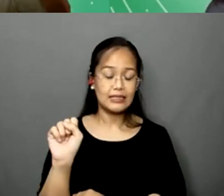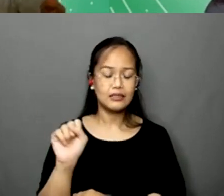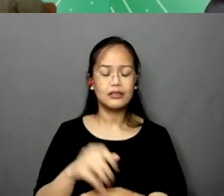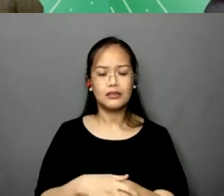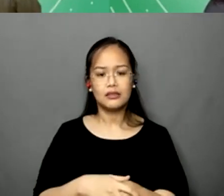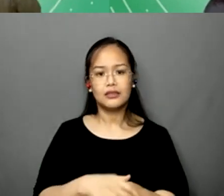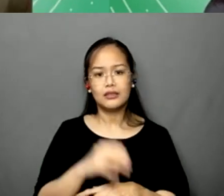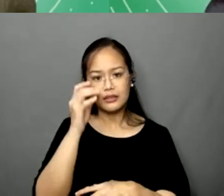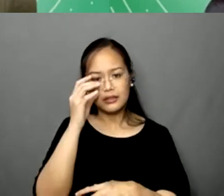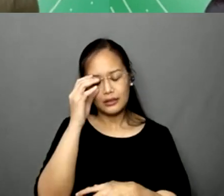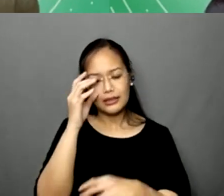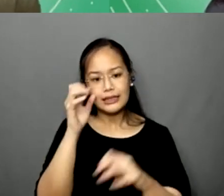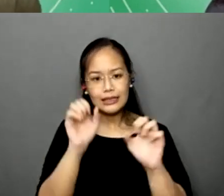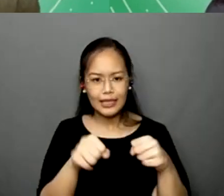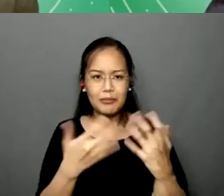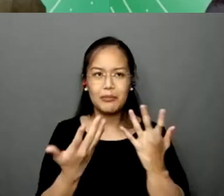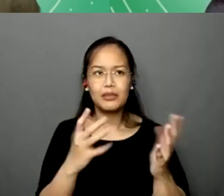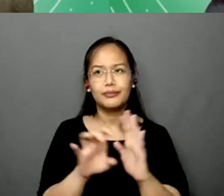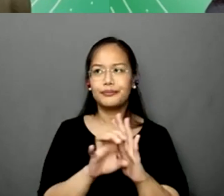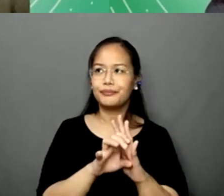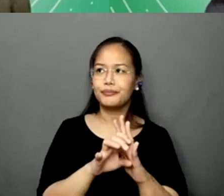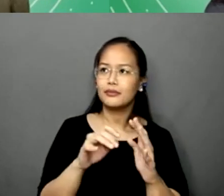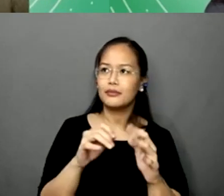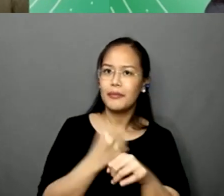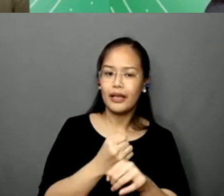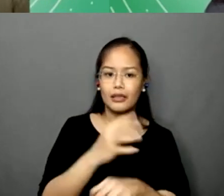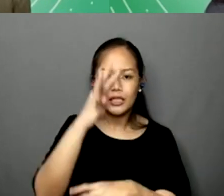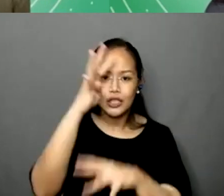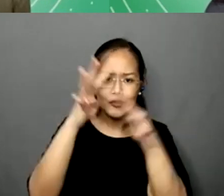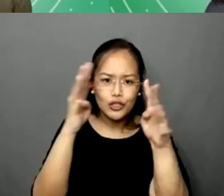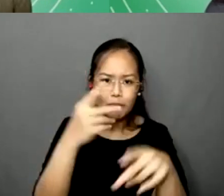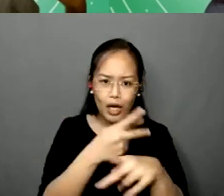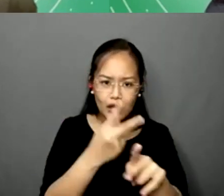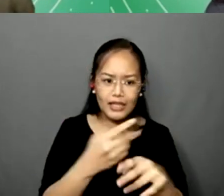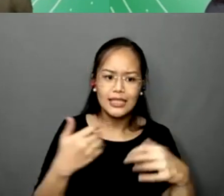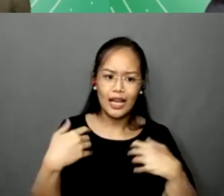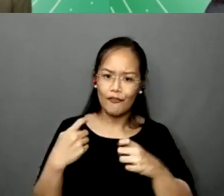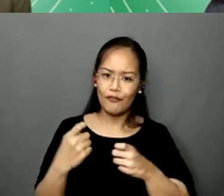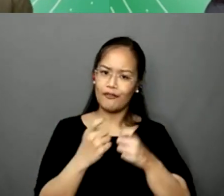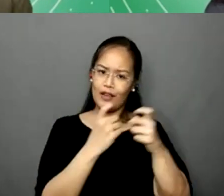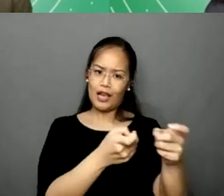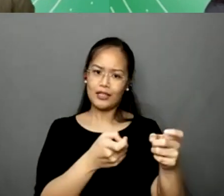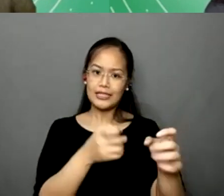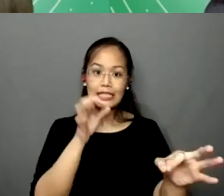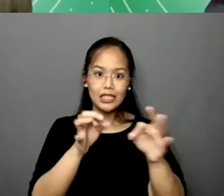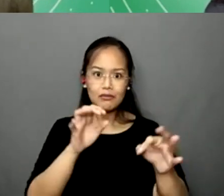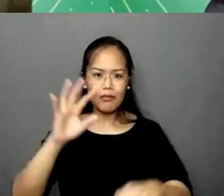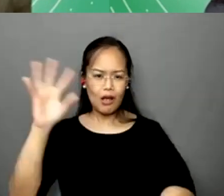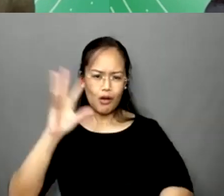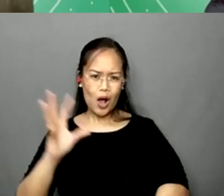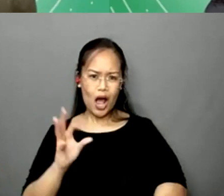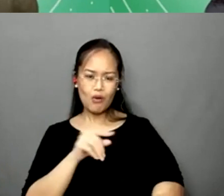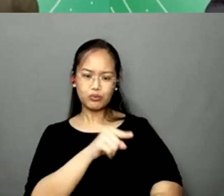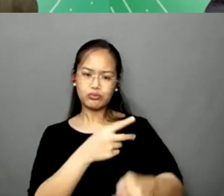can range all the way from innovating products. For example, there are grants by DTI for revolutionary new products that they can support